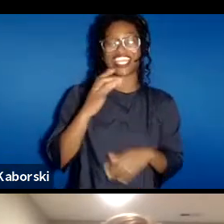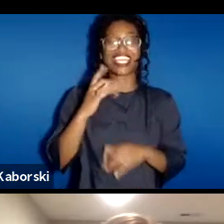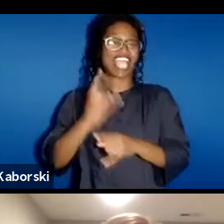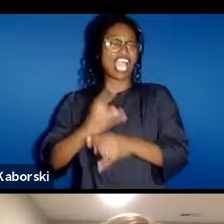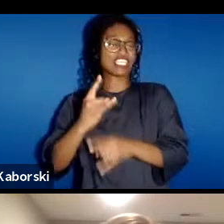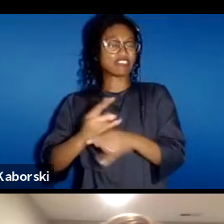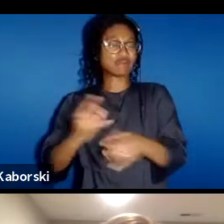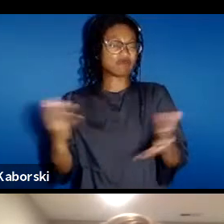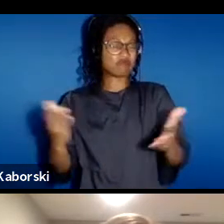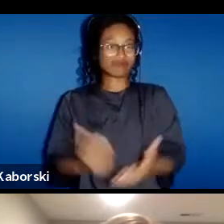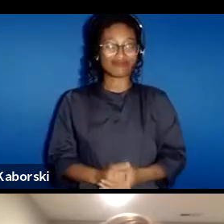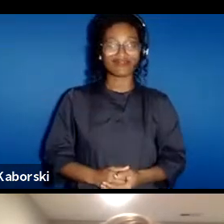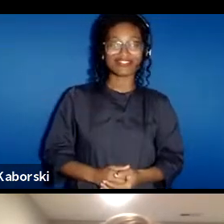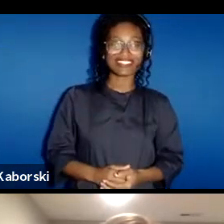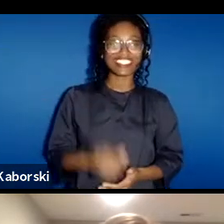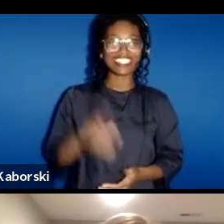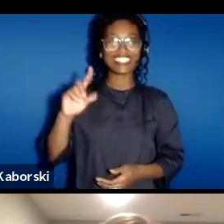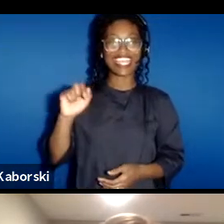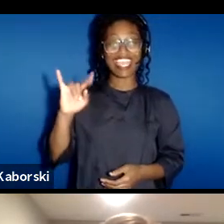So we'll start with David.